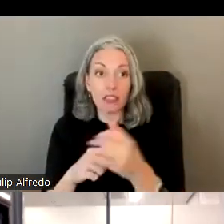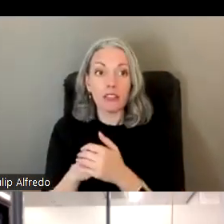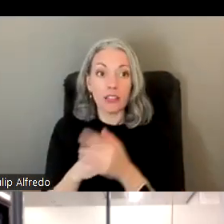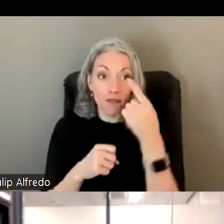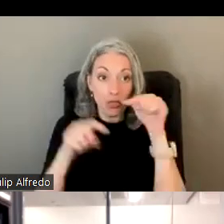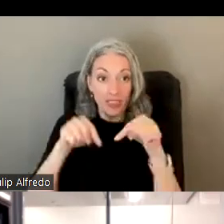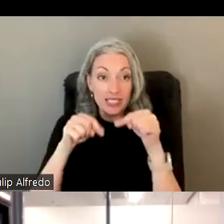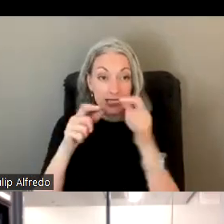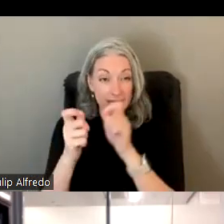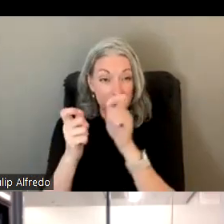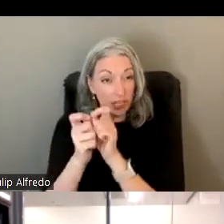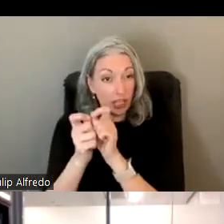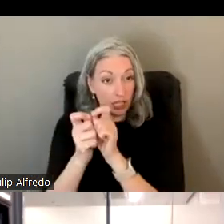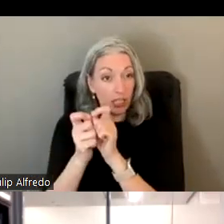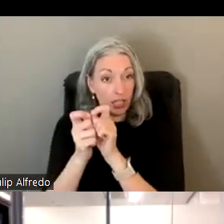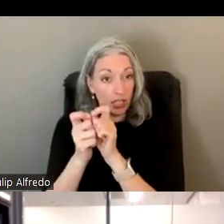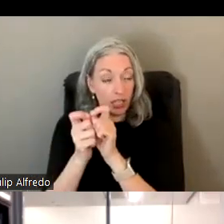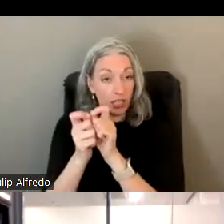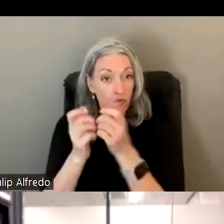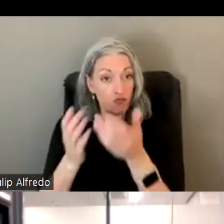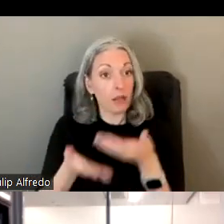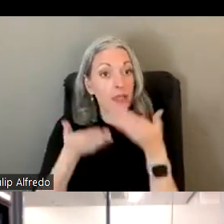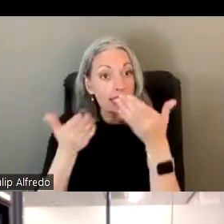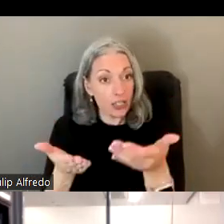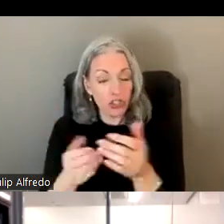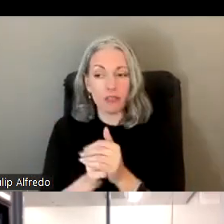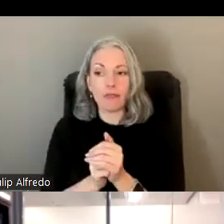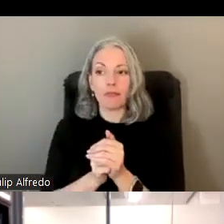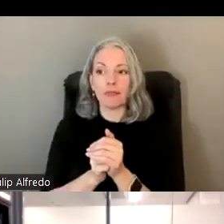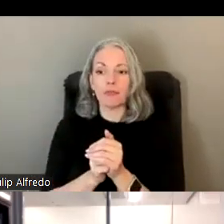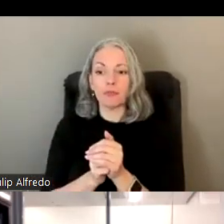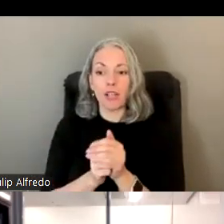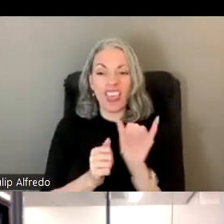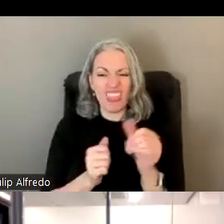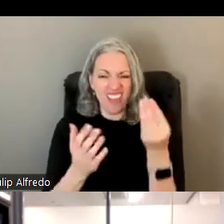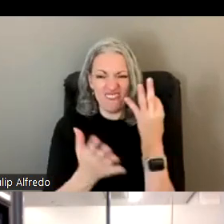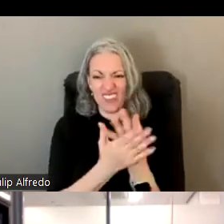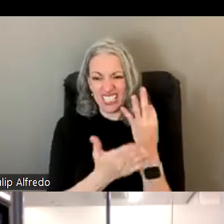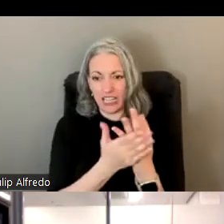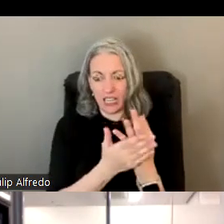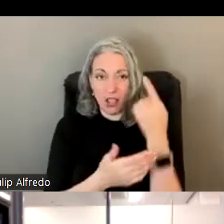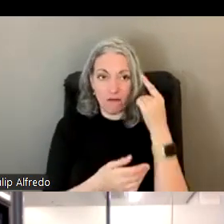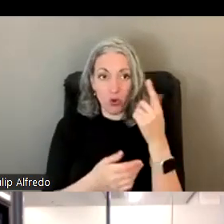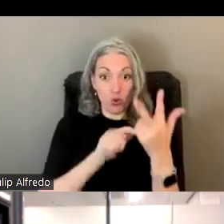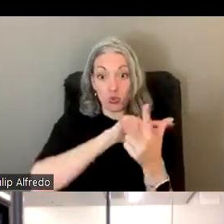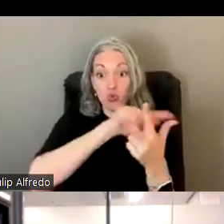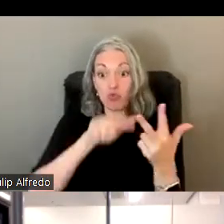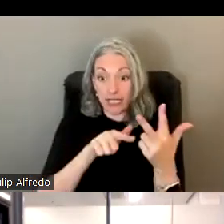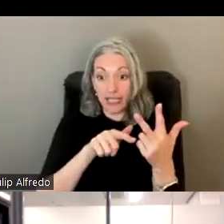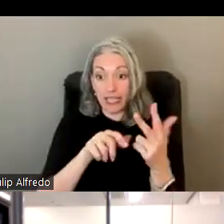this particular potential recommendation was, that funding for those 3 sites is going to be